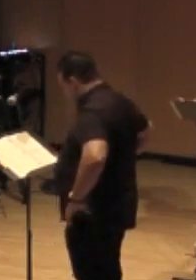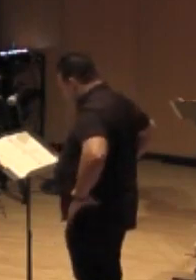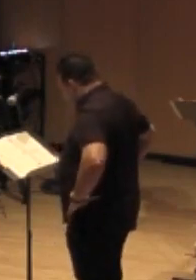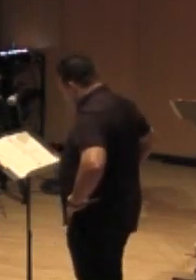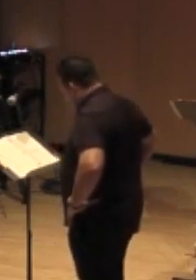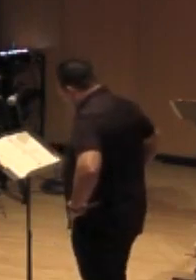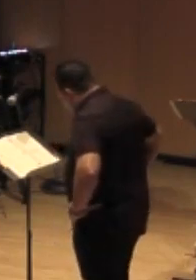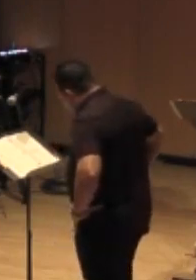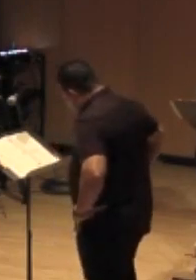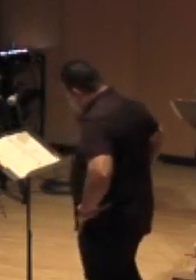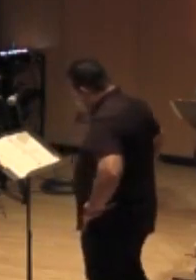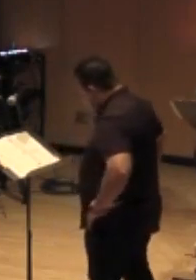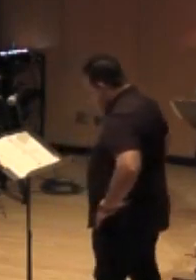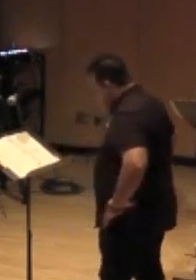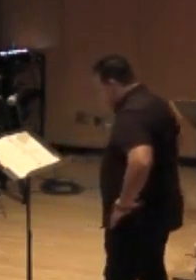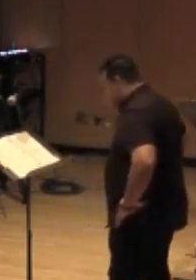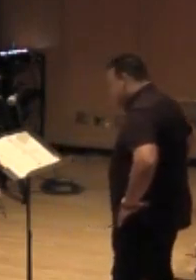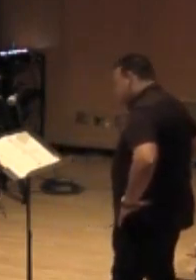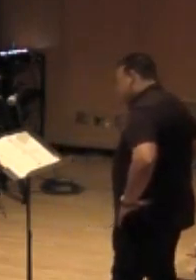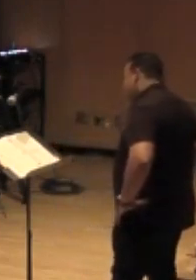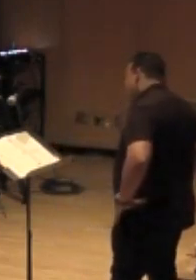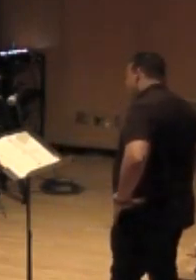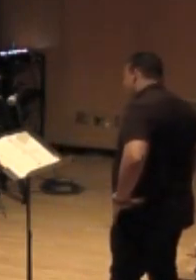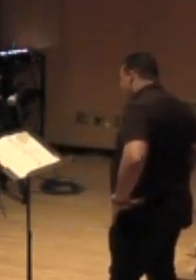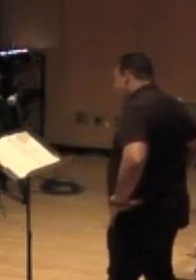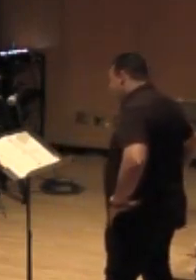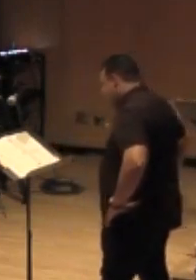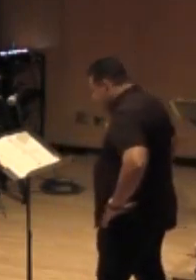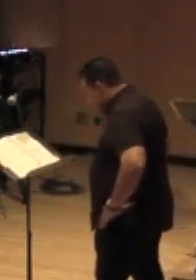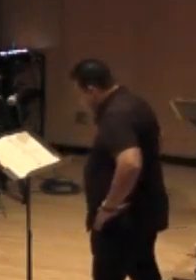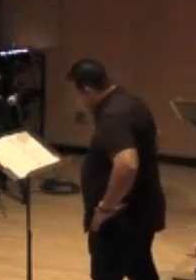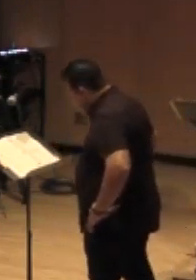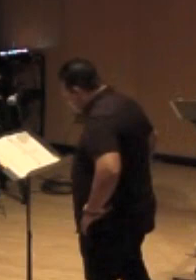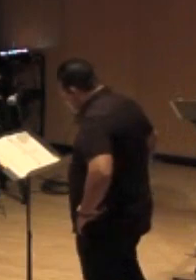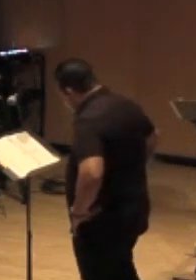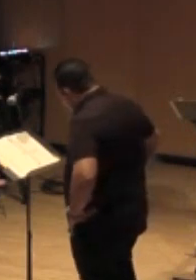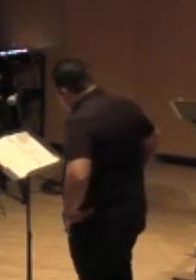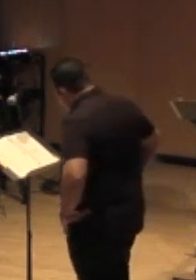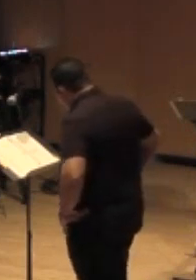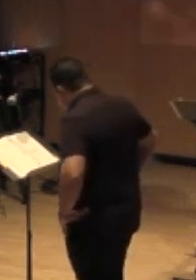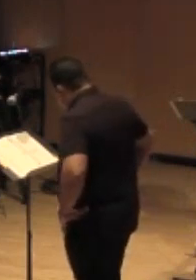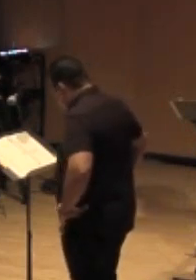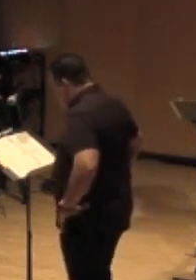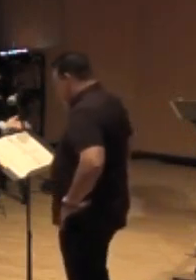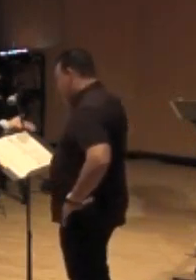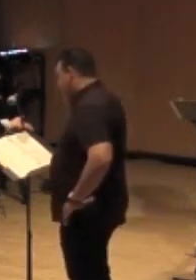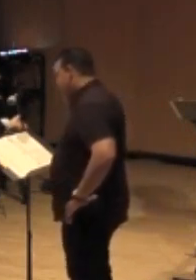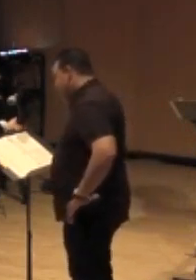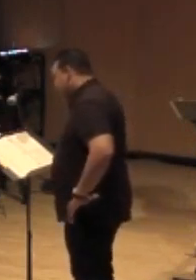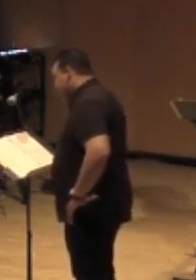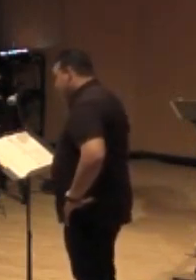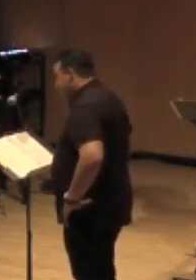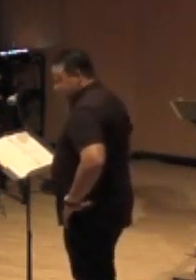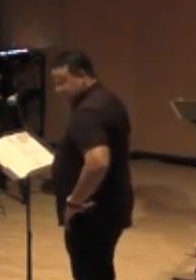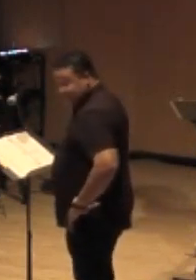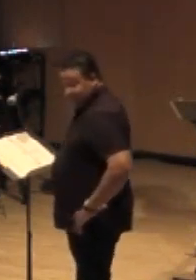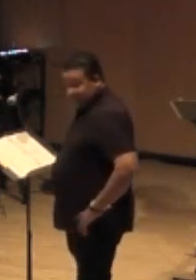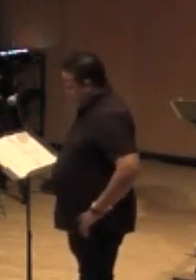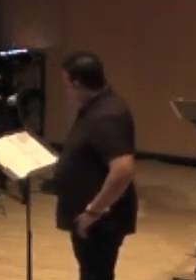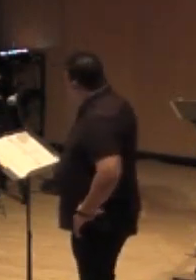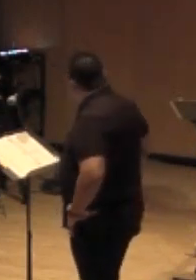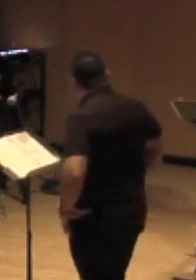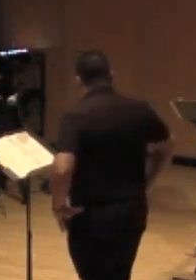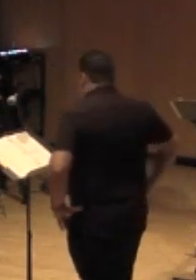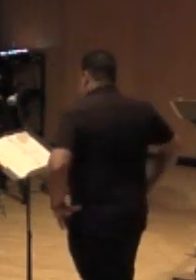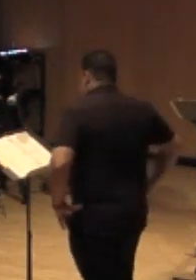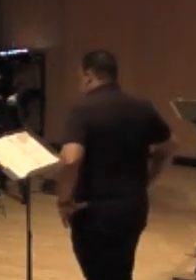to then I really can't stop you not that bad okay yeah just go you you go OCA